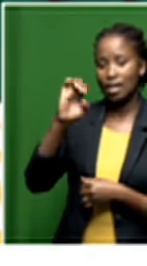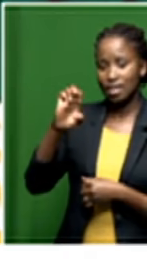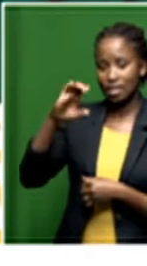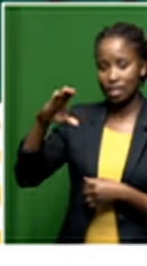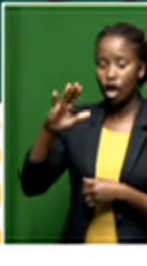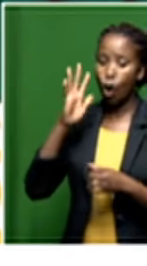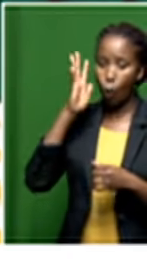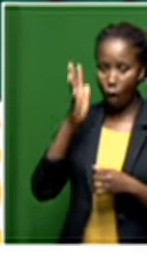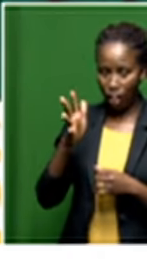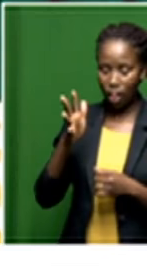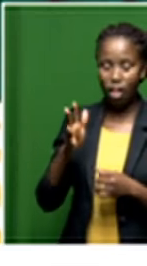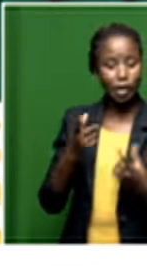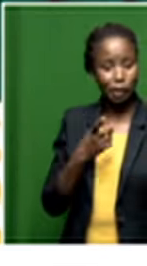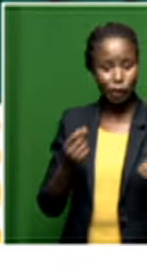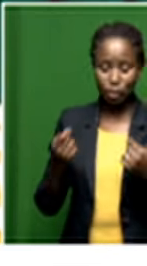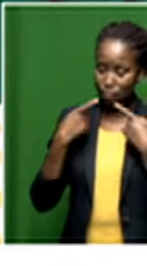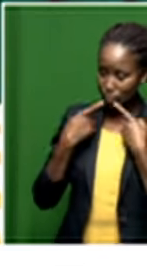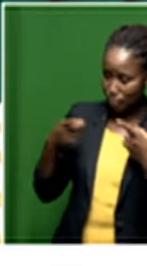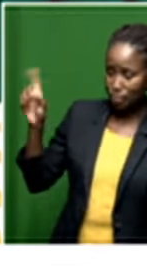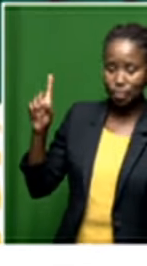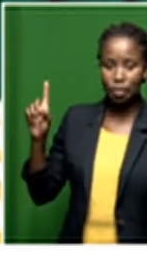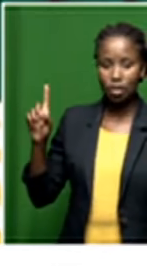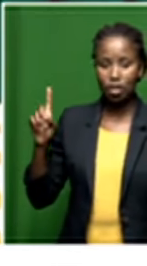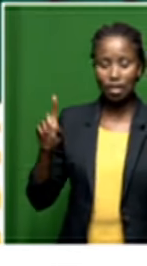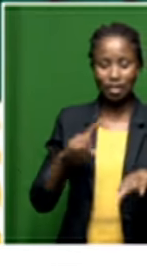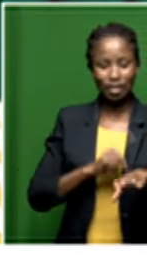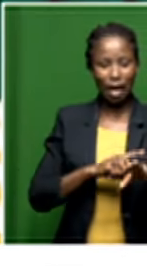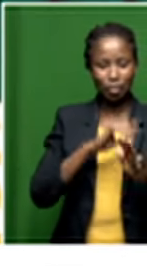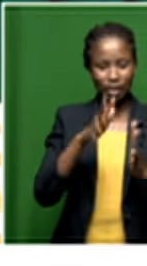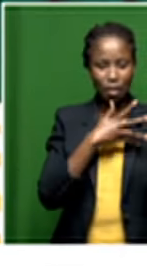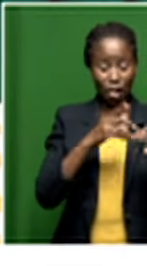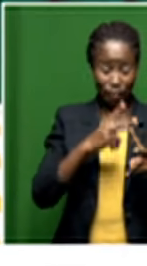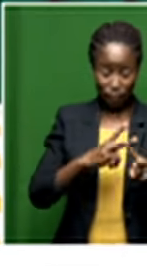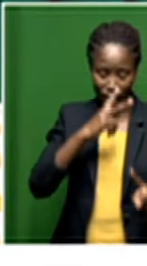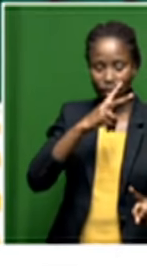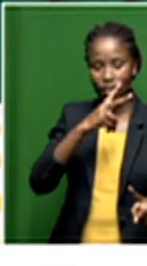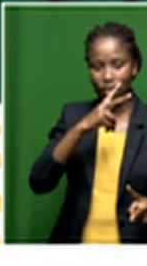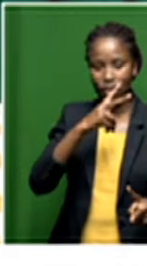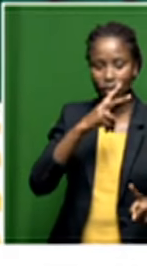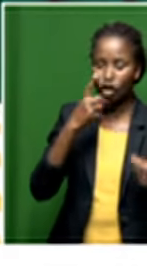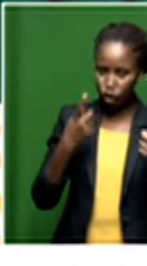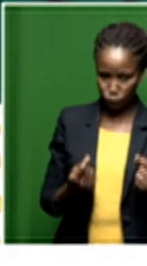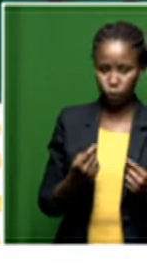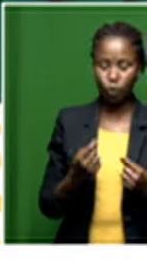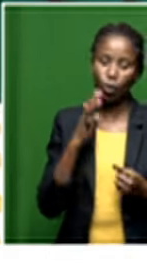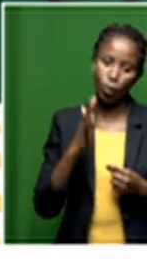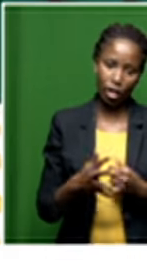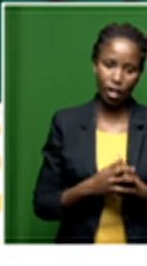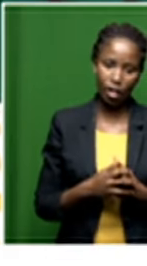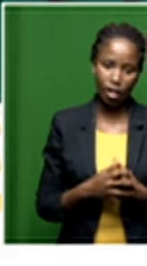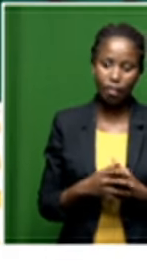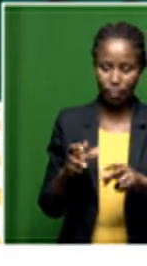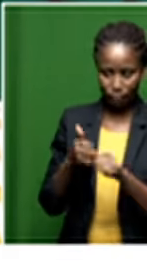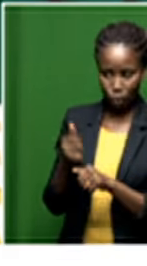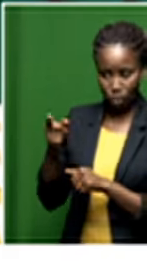publish the final timetable with whatever amendments the courts allowed them